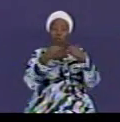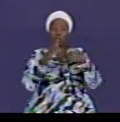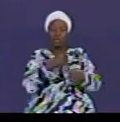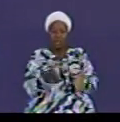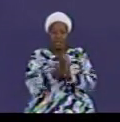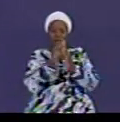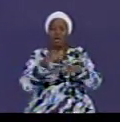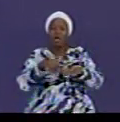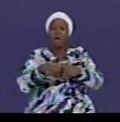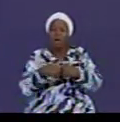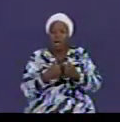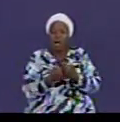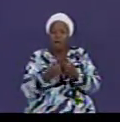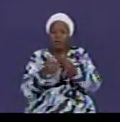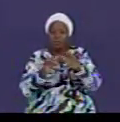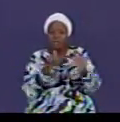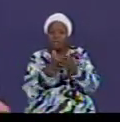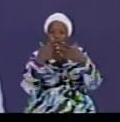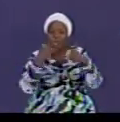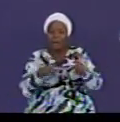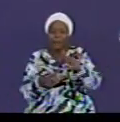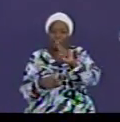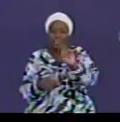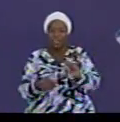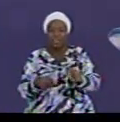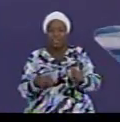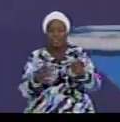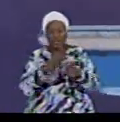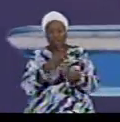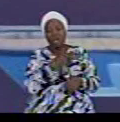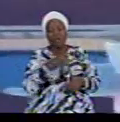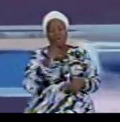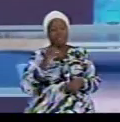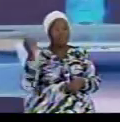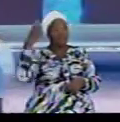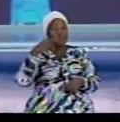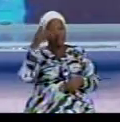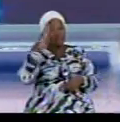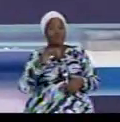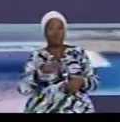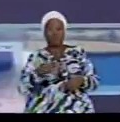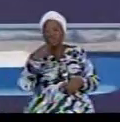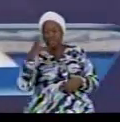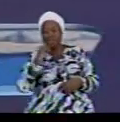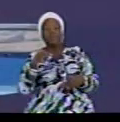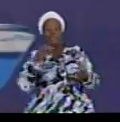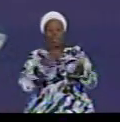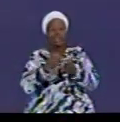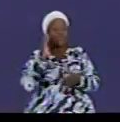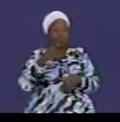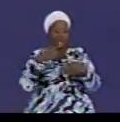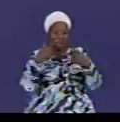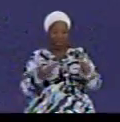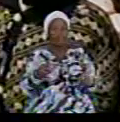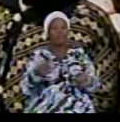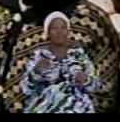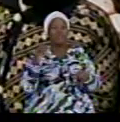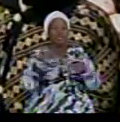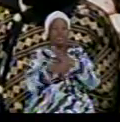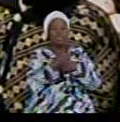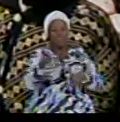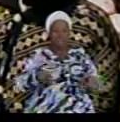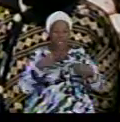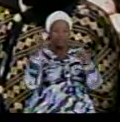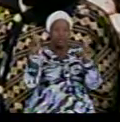you, how did it happen? And by the grace of God, you will help them. It will happen in their